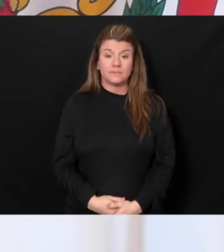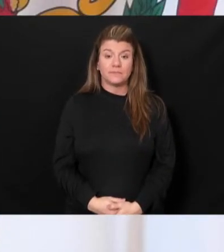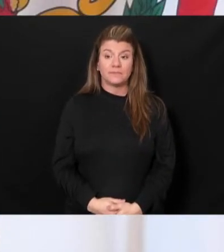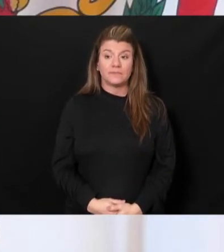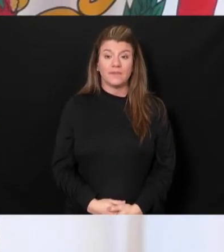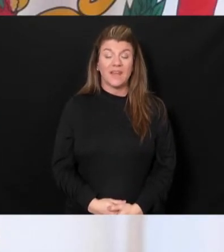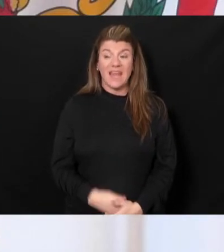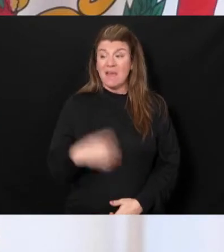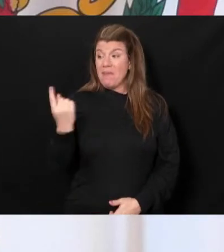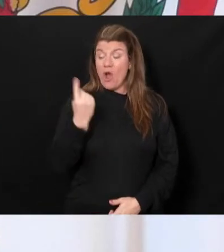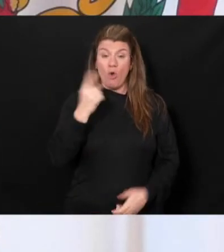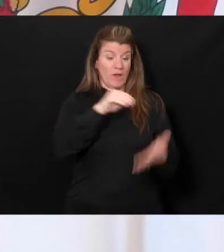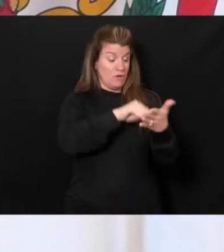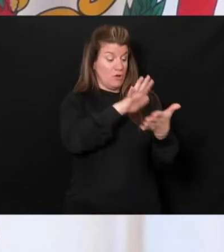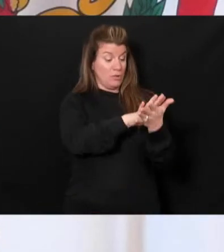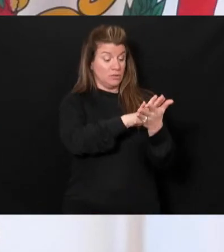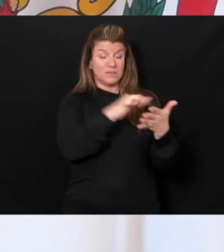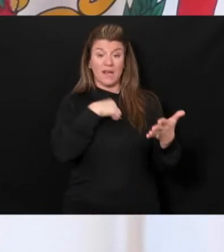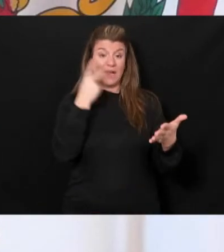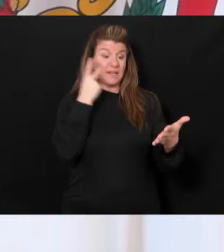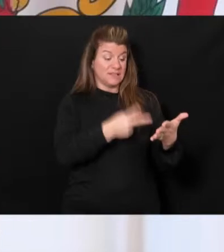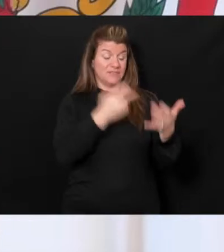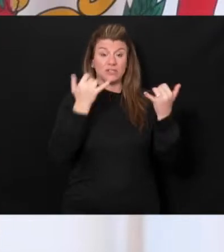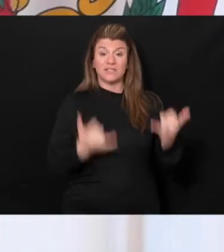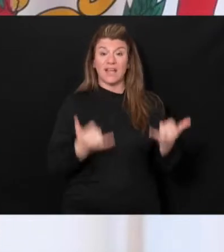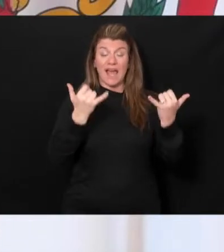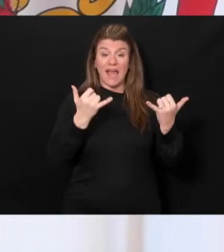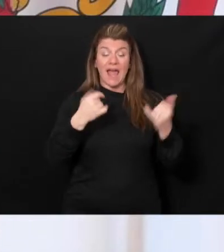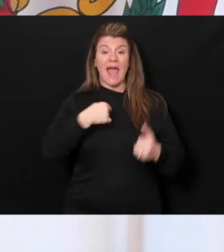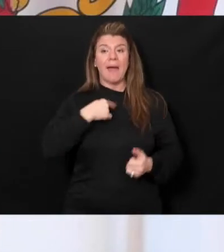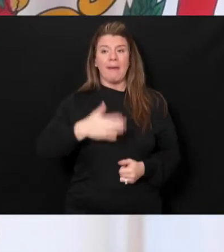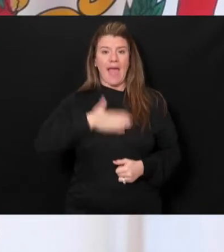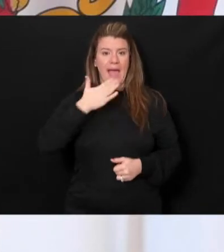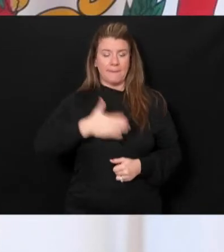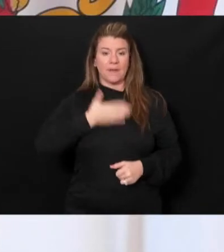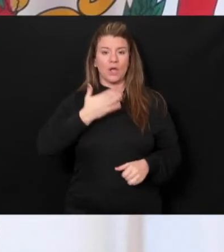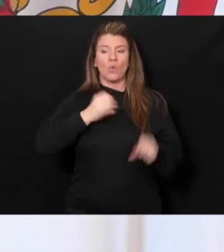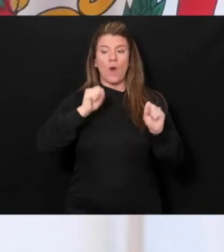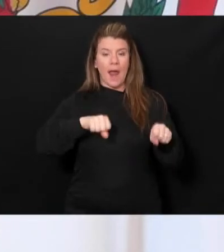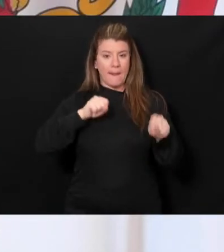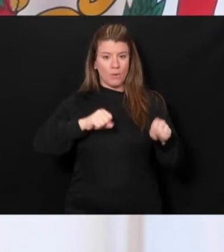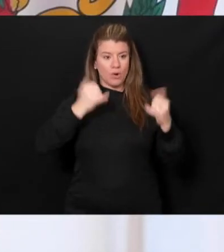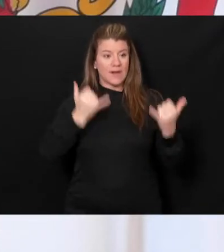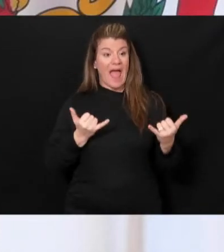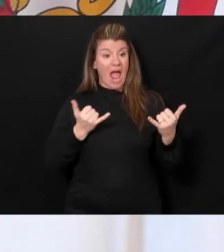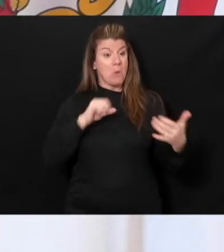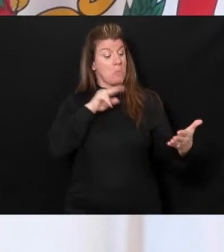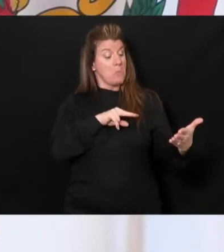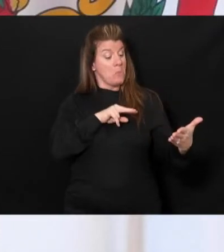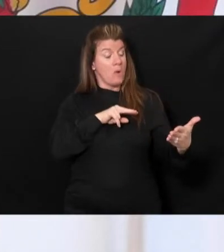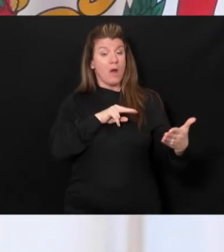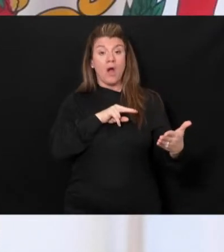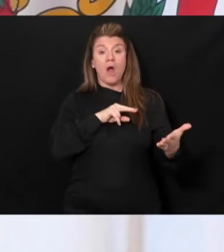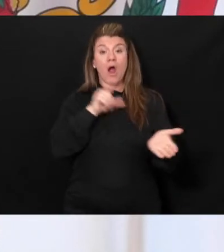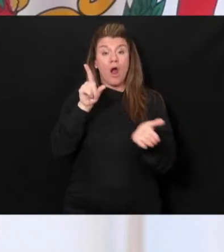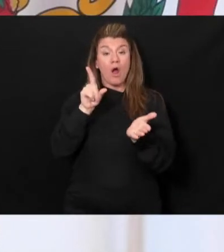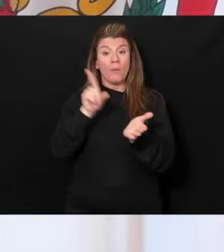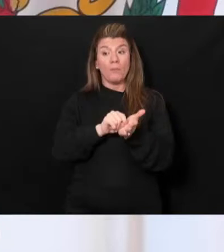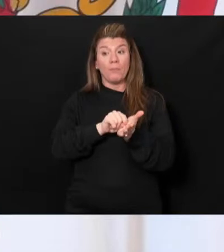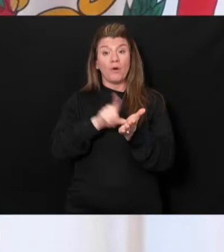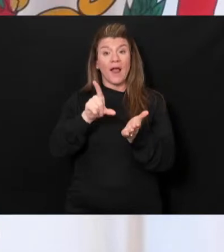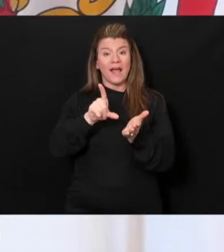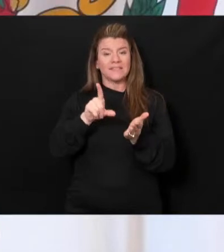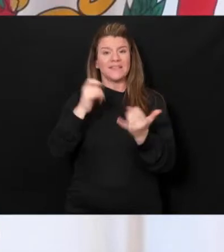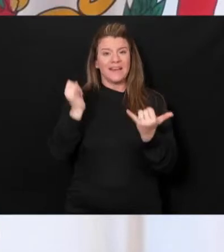The only notes that I made today, are I am happy that we're able to now, it looks like that our press is going to start getting